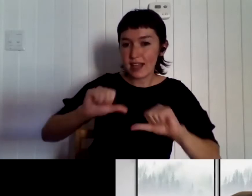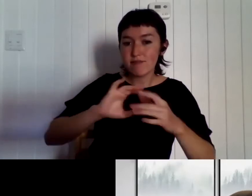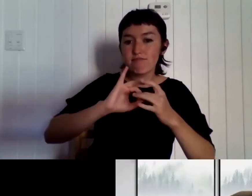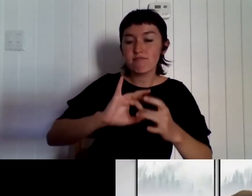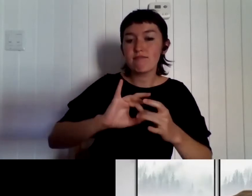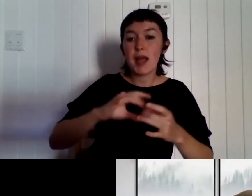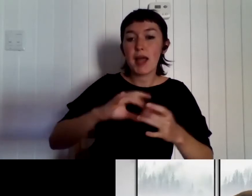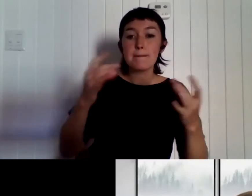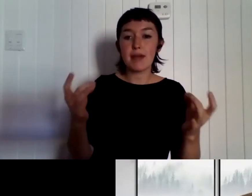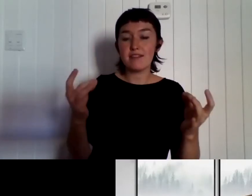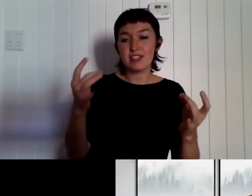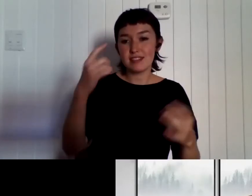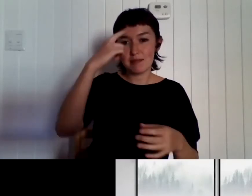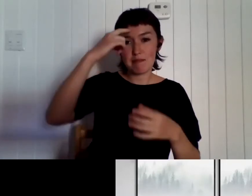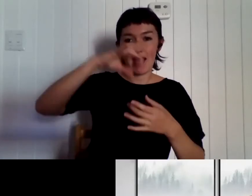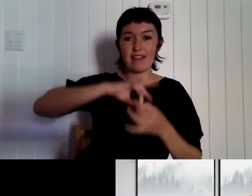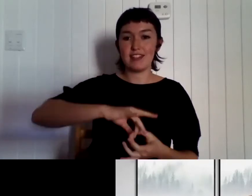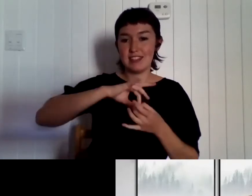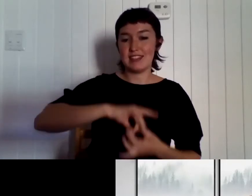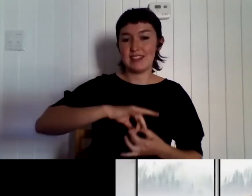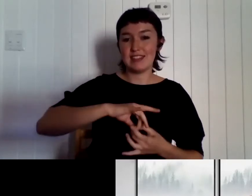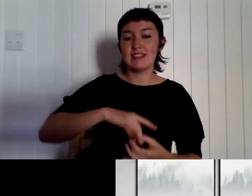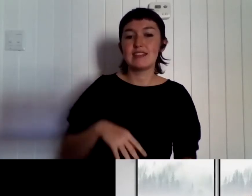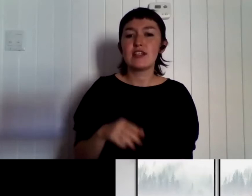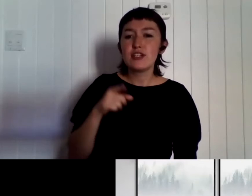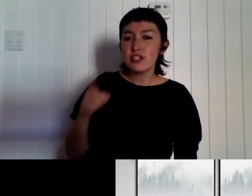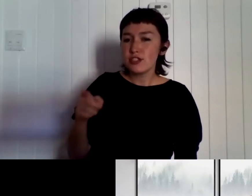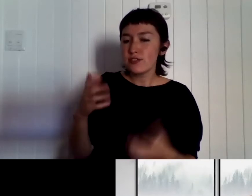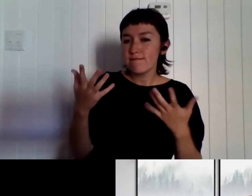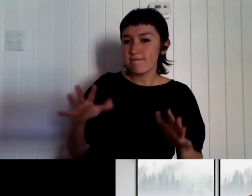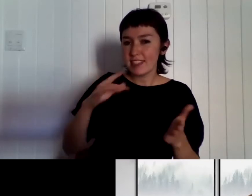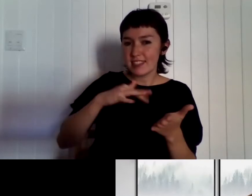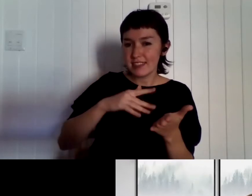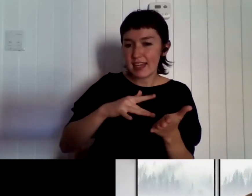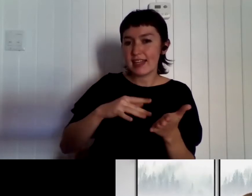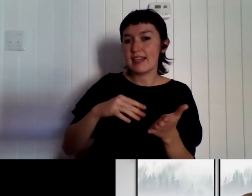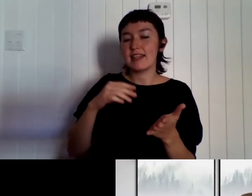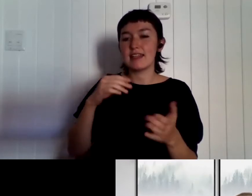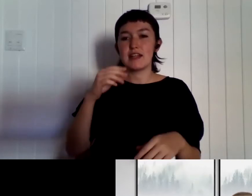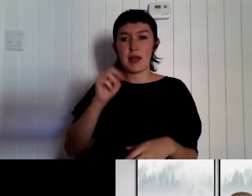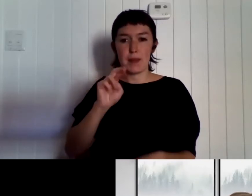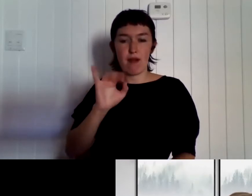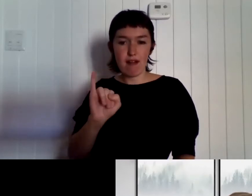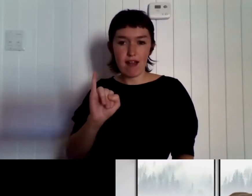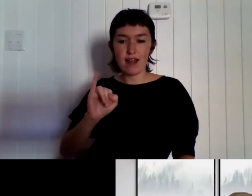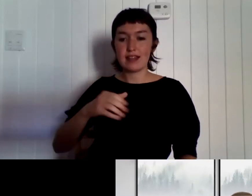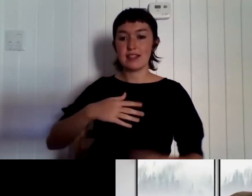done or seen any results of MRI imaging monitoring the effects of deep breathing or any other mindfulness